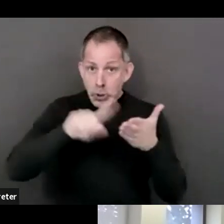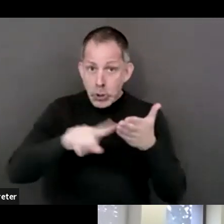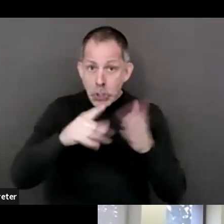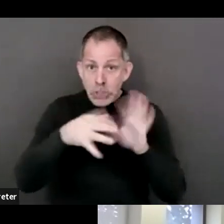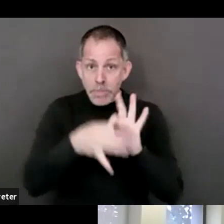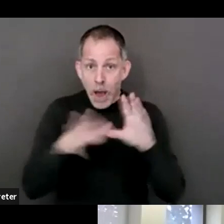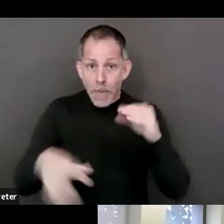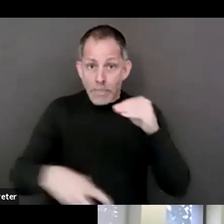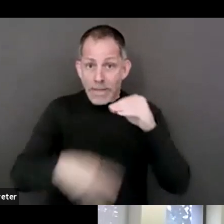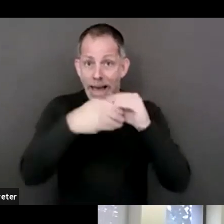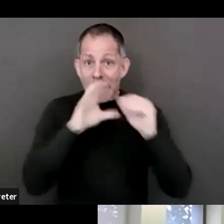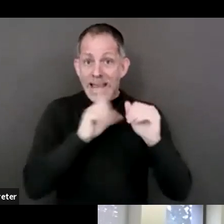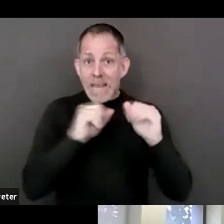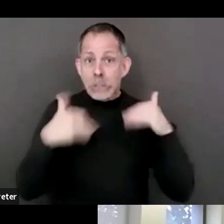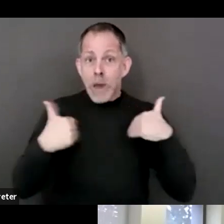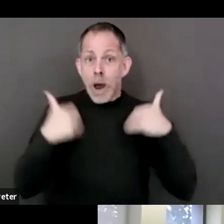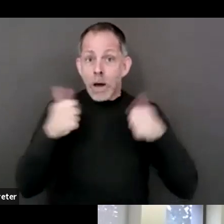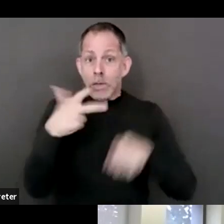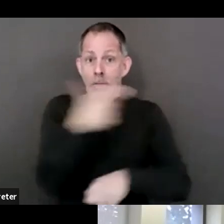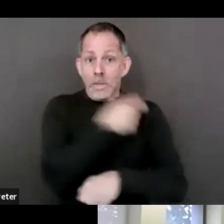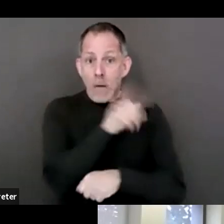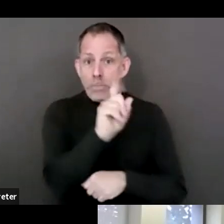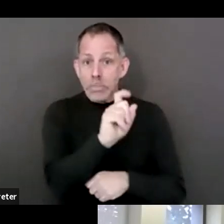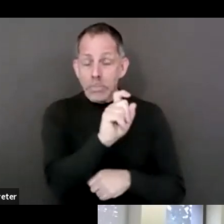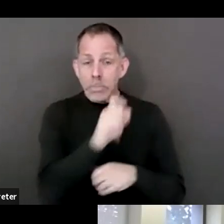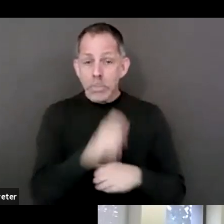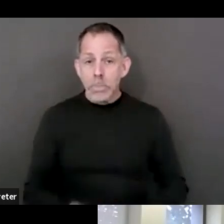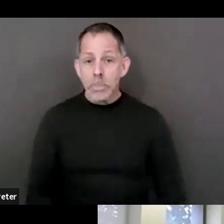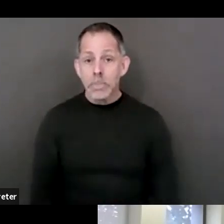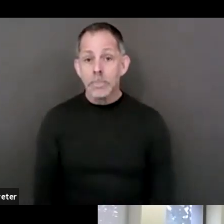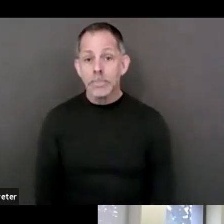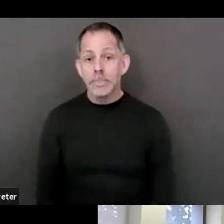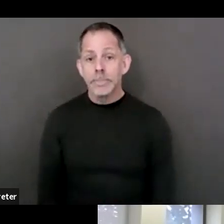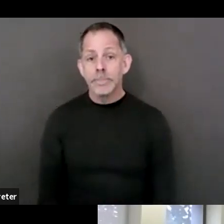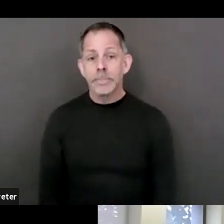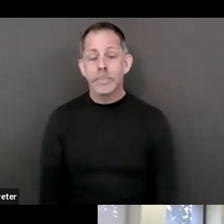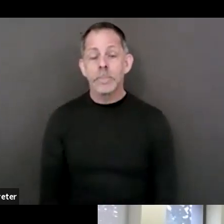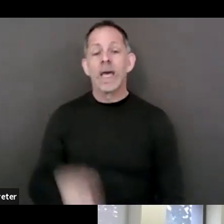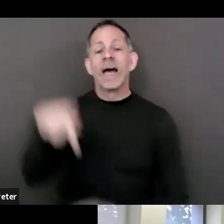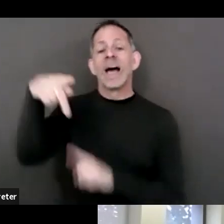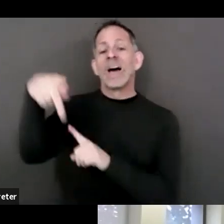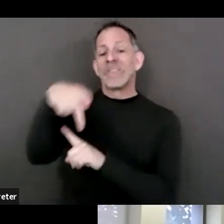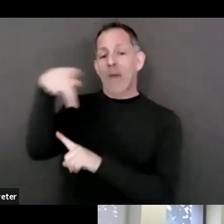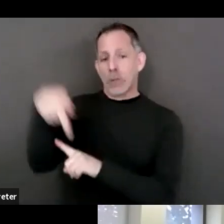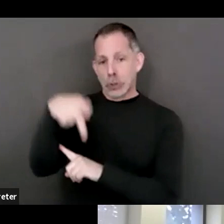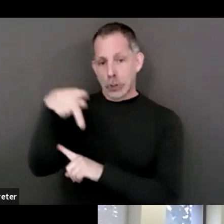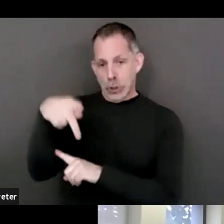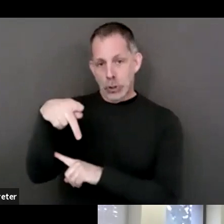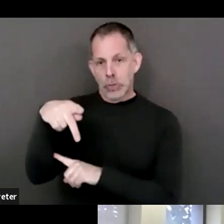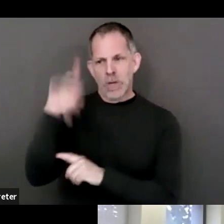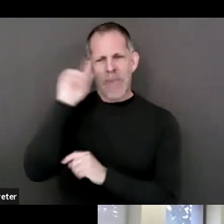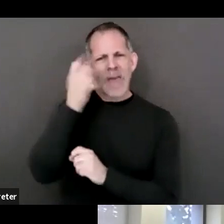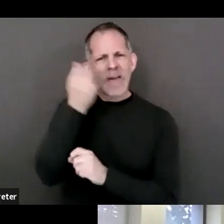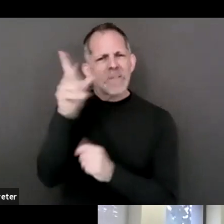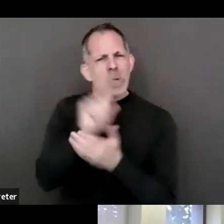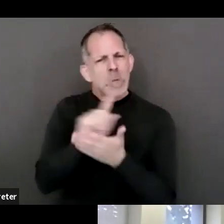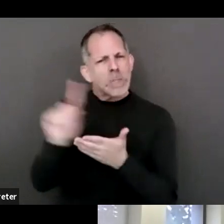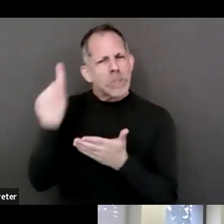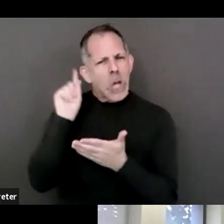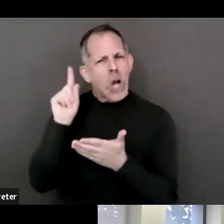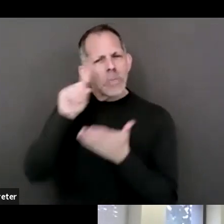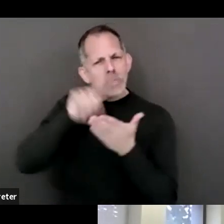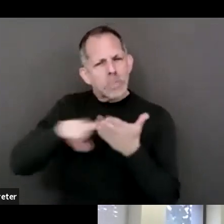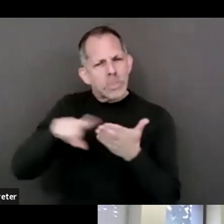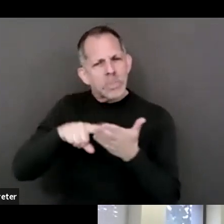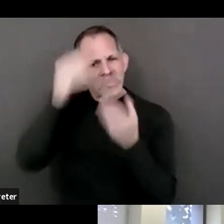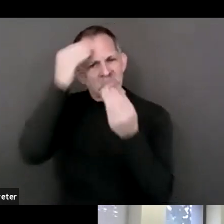Well, Pfizer reported that several weeks ago now, reported in a news release that the results